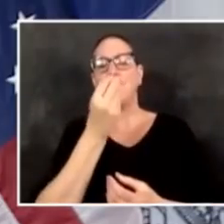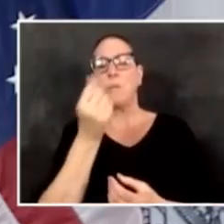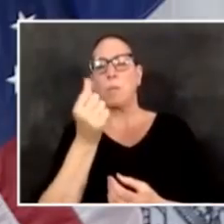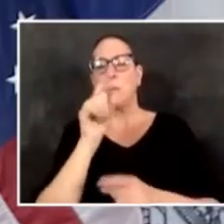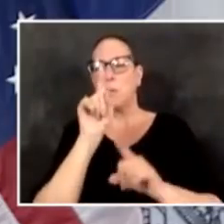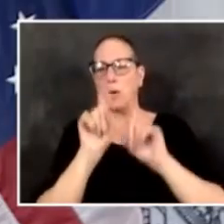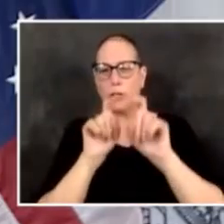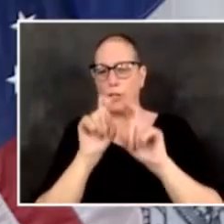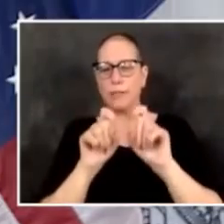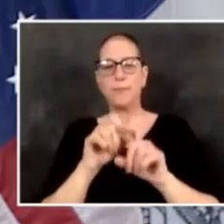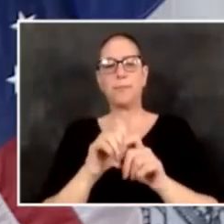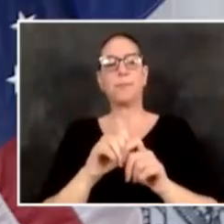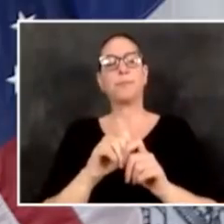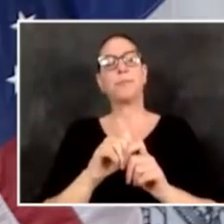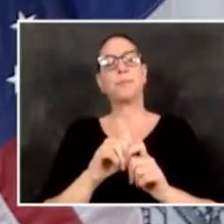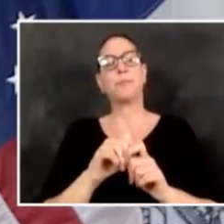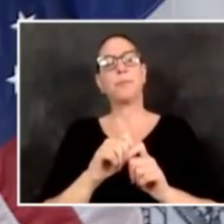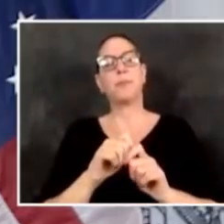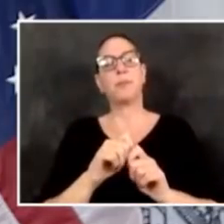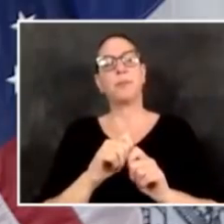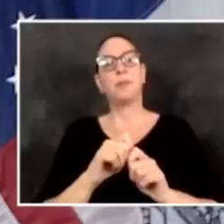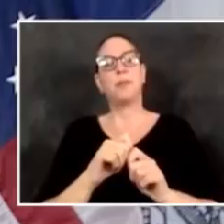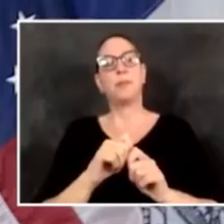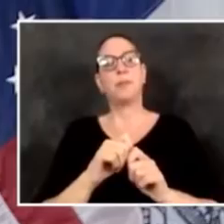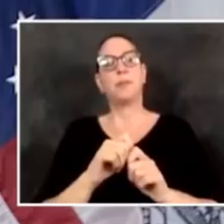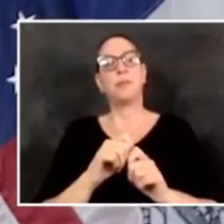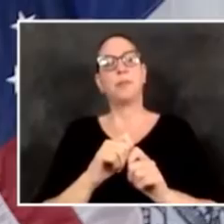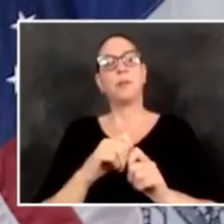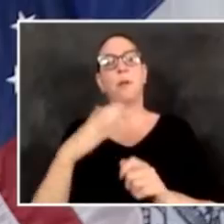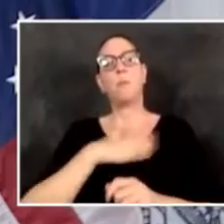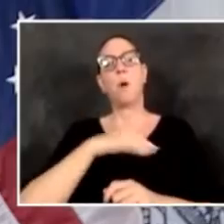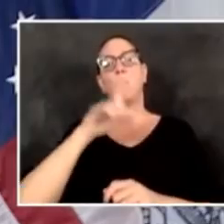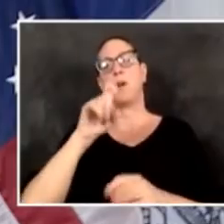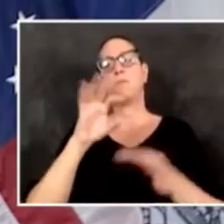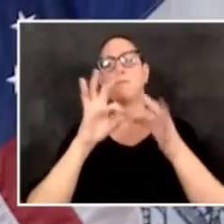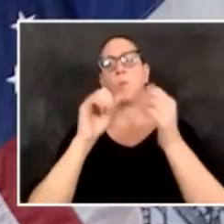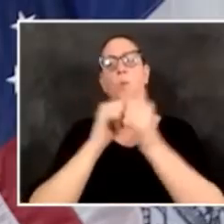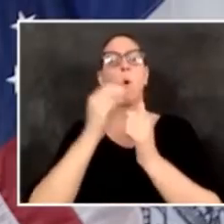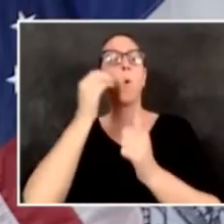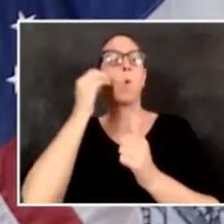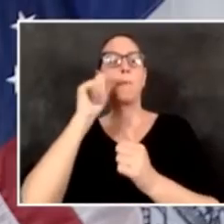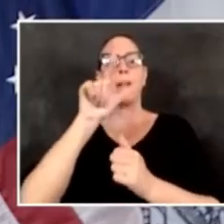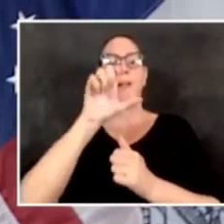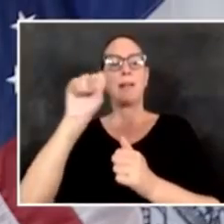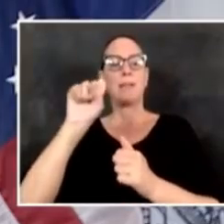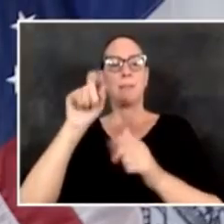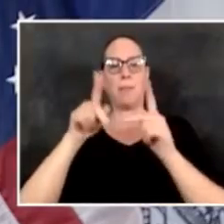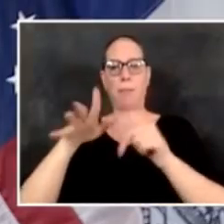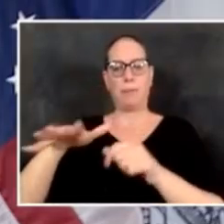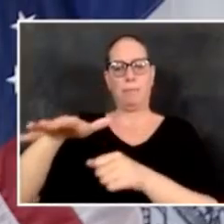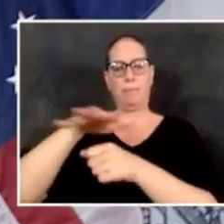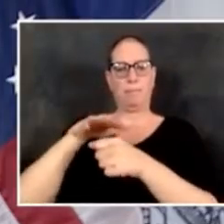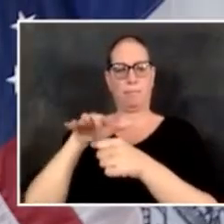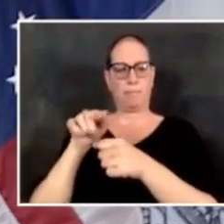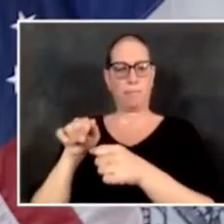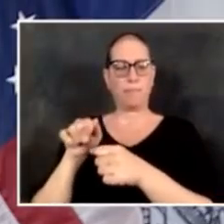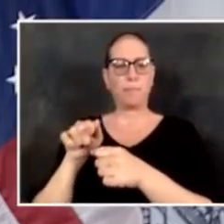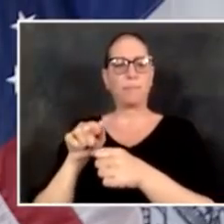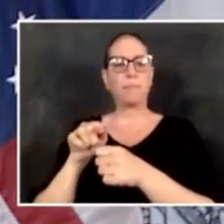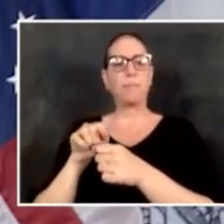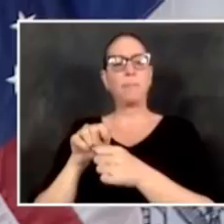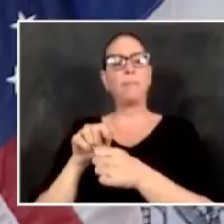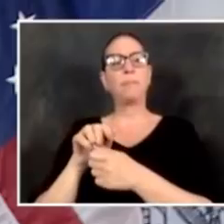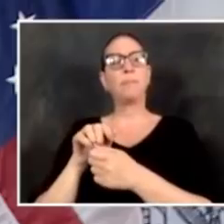on the homeless individuals who died in the subway for the mayor and Commissioner Banks. And then, Mr. Mayor, just a separate question for you